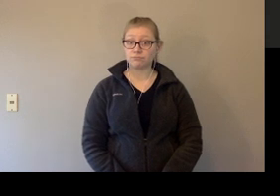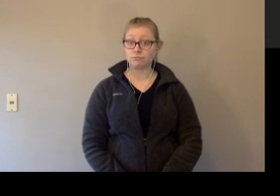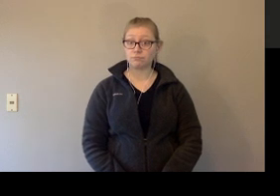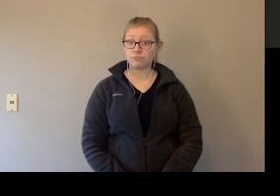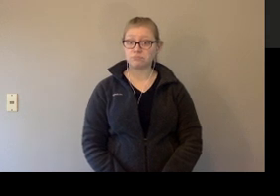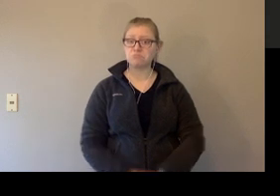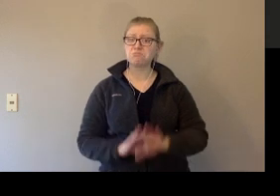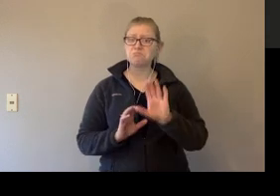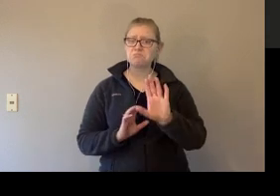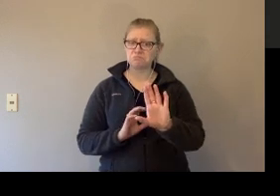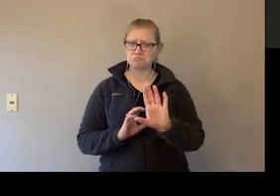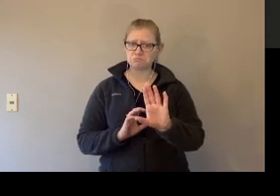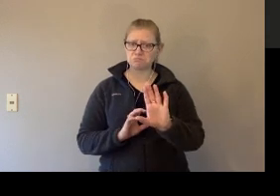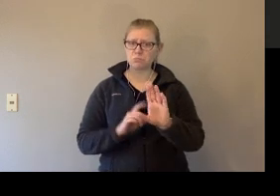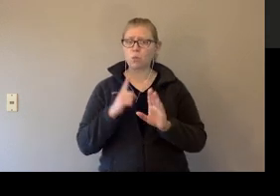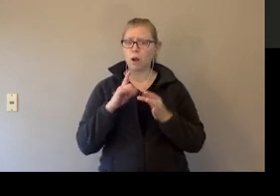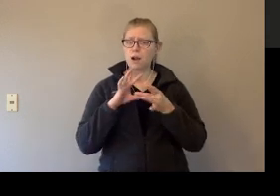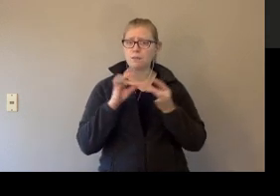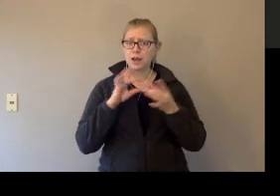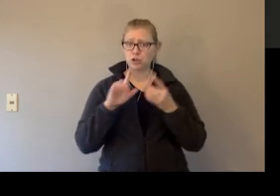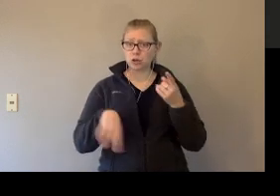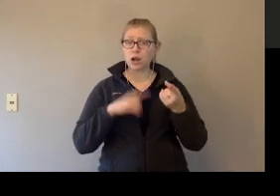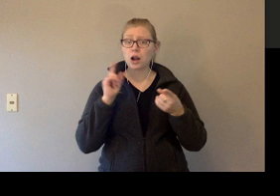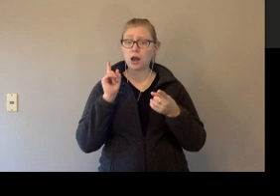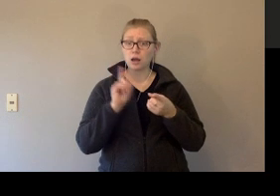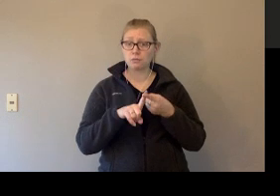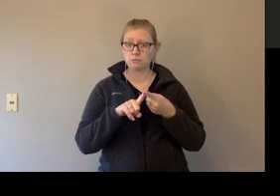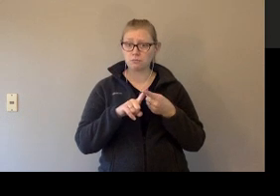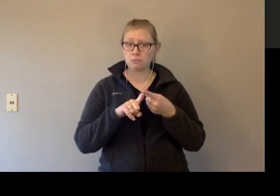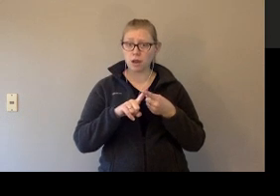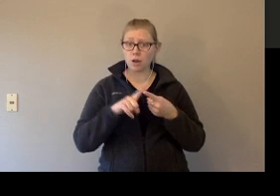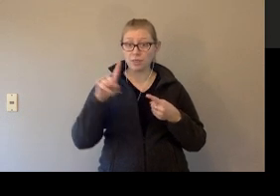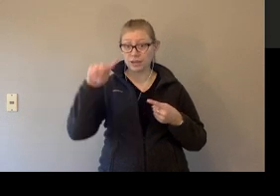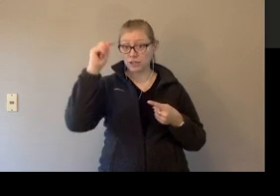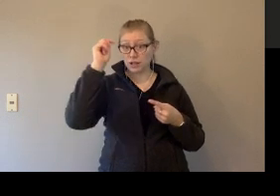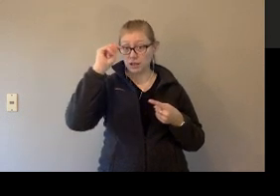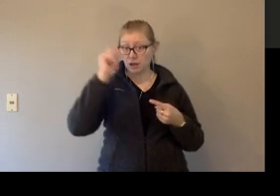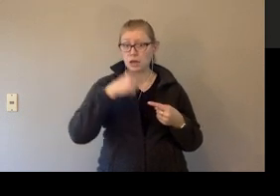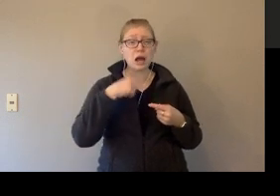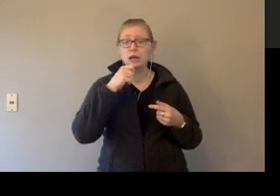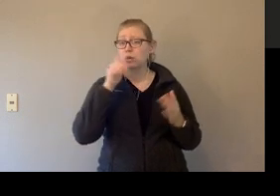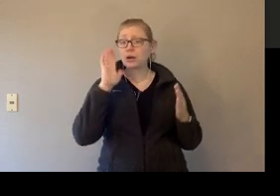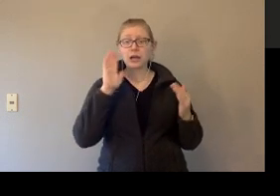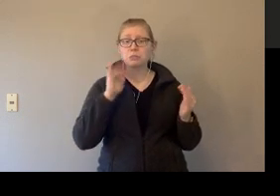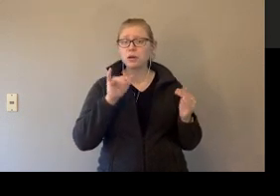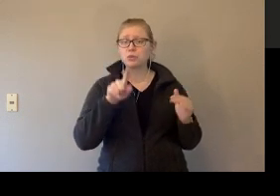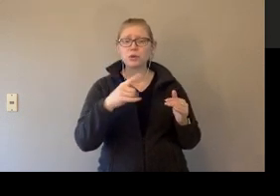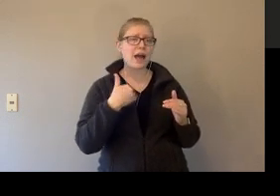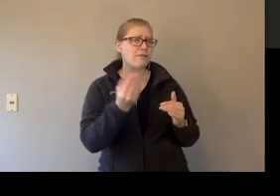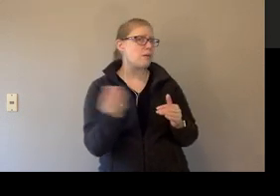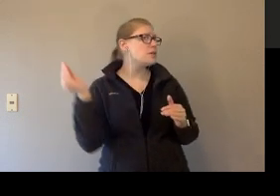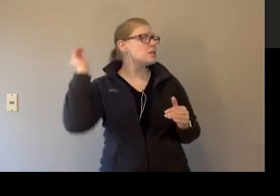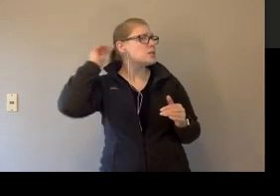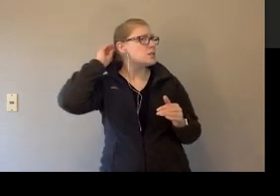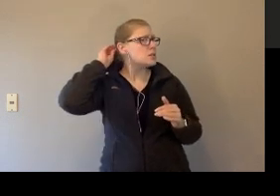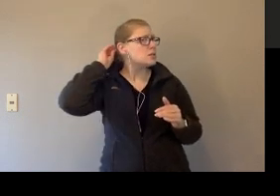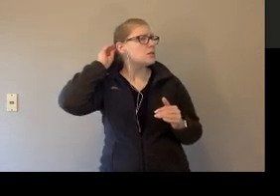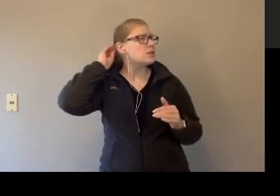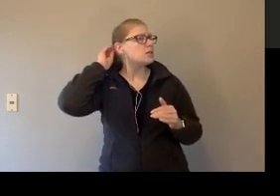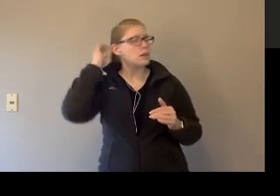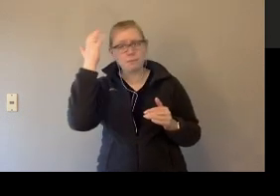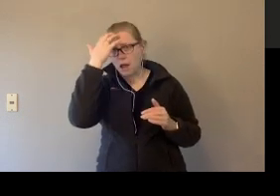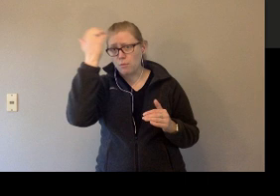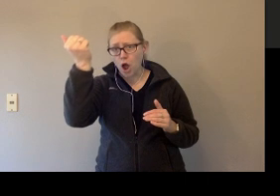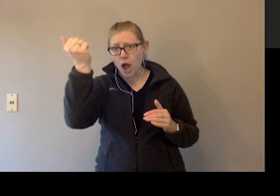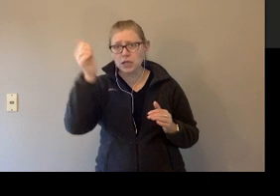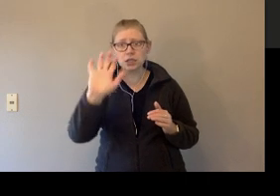Now, a word about these theorems. I don't expect you to have them in your memory. I expect you to be familiar with them and be